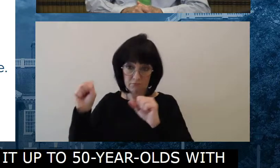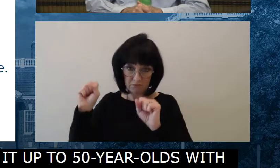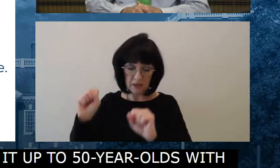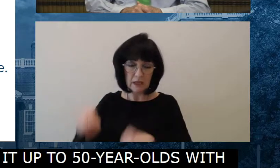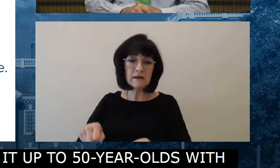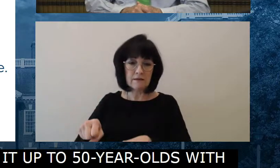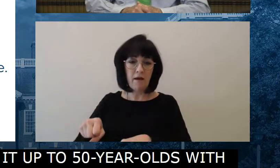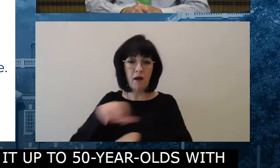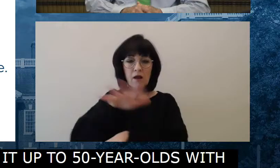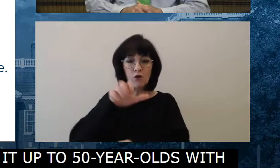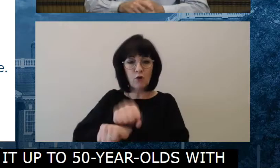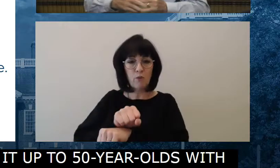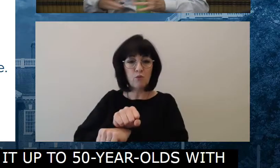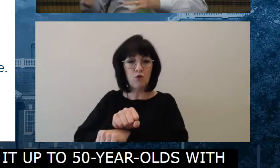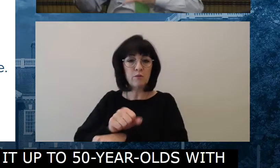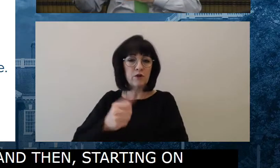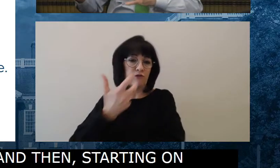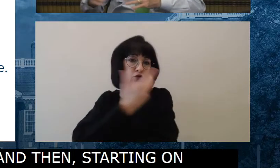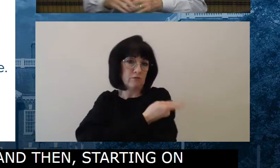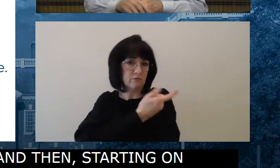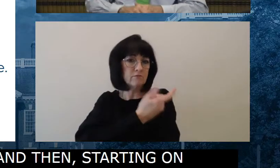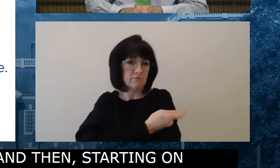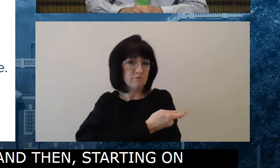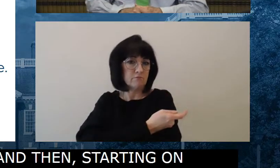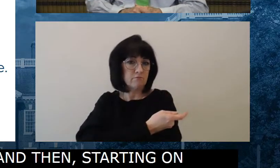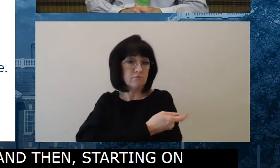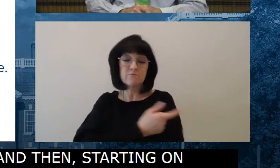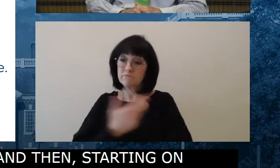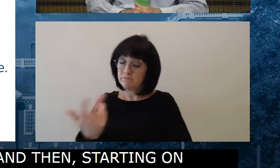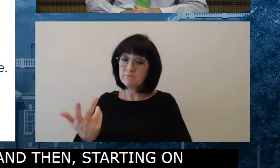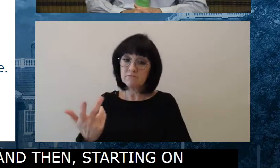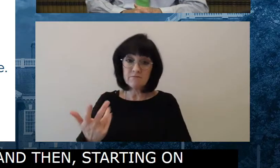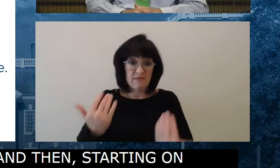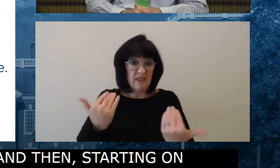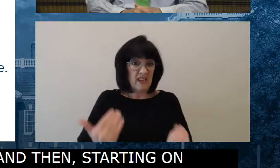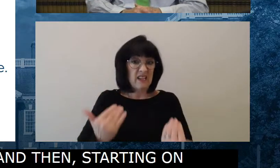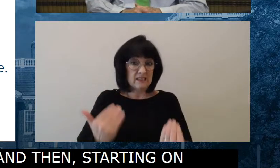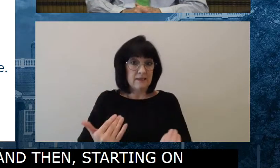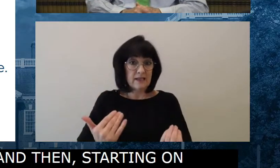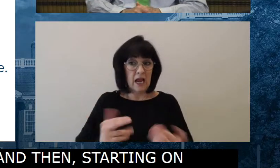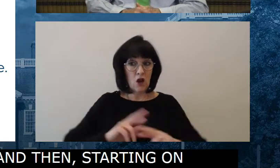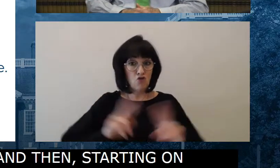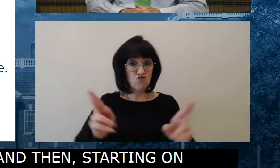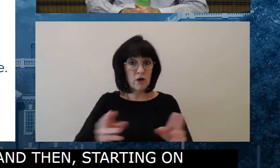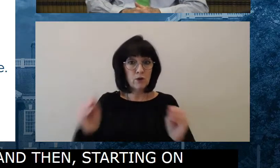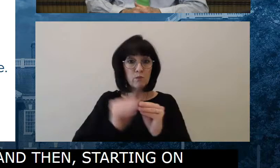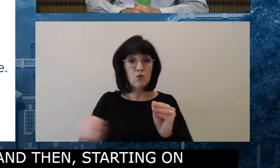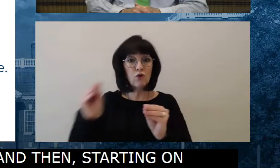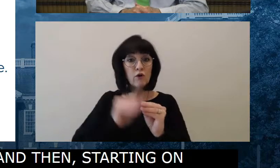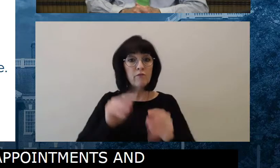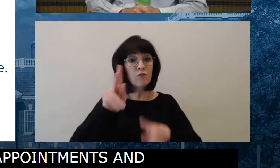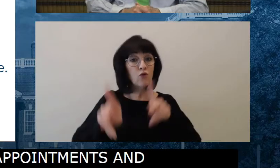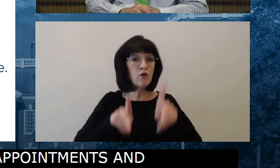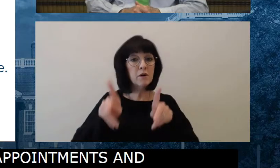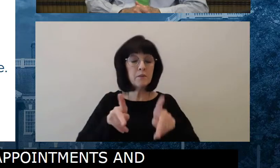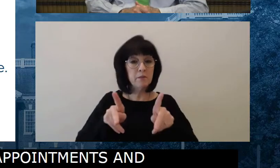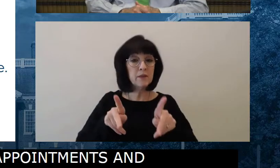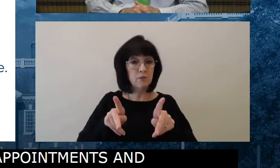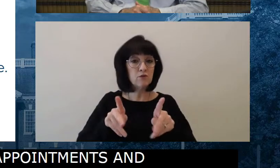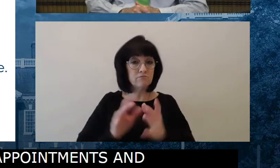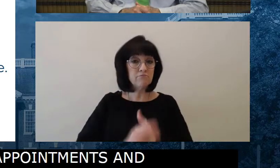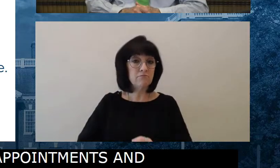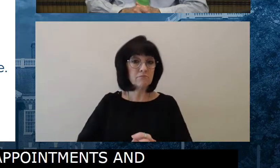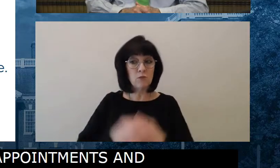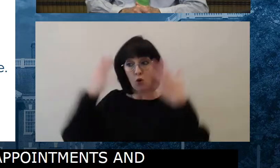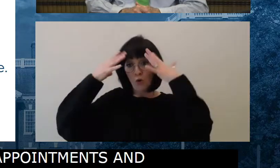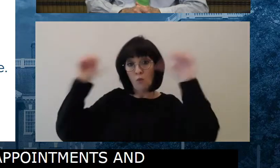appointments and vaccinations. So we're going to ramp up with the supply. We've got to, and we're going to meet the objectives that